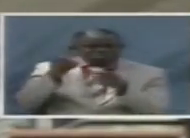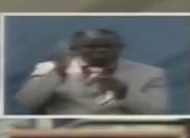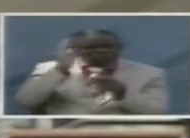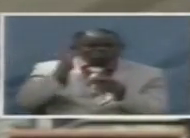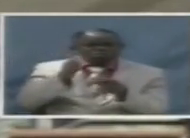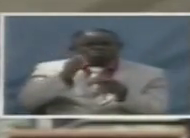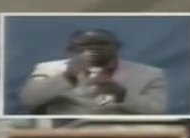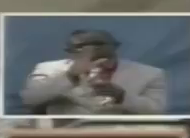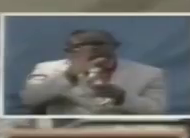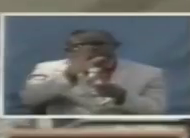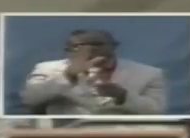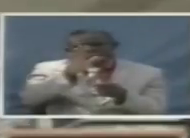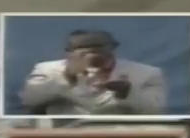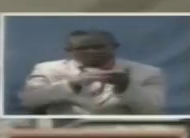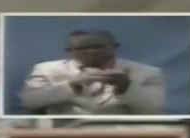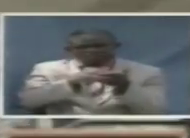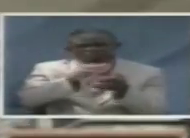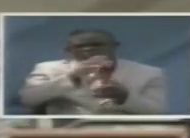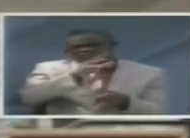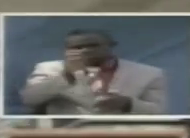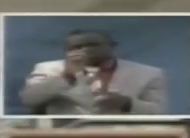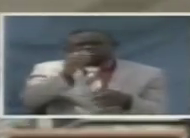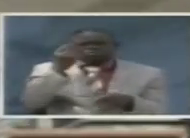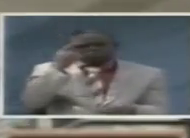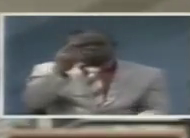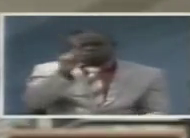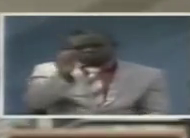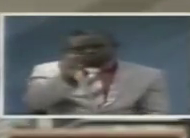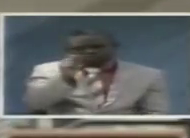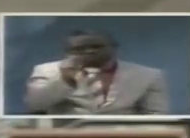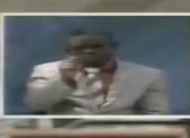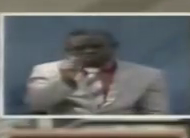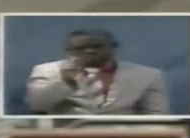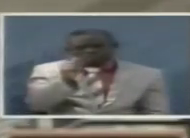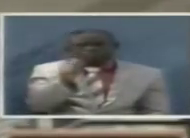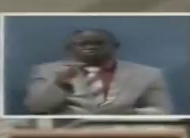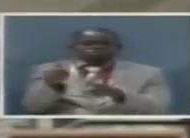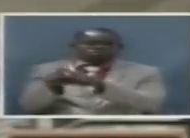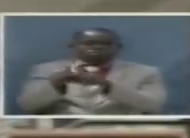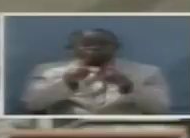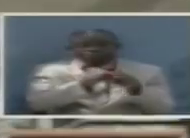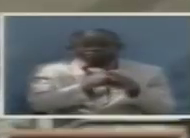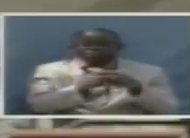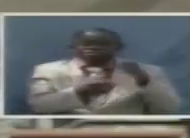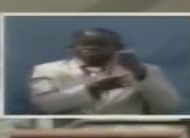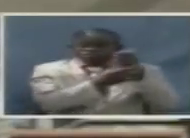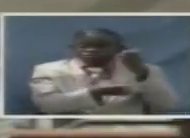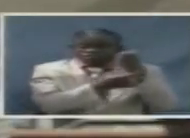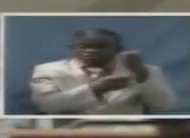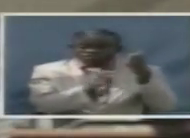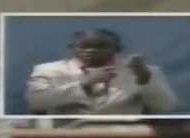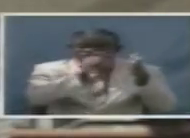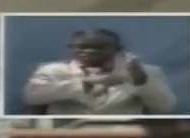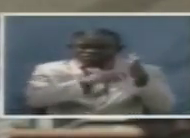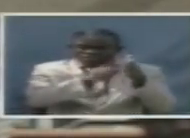in 2017. Similarly, Mr. Speaker, international crude oil prices are expected